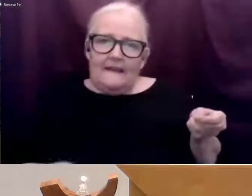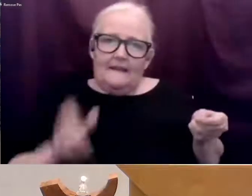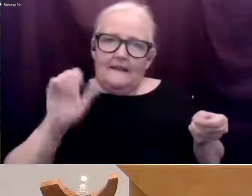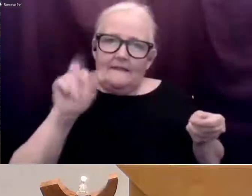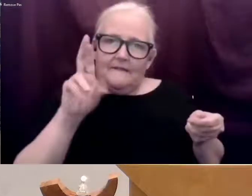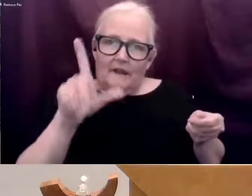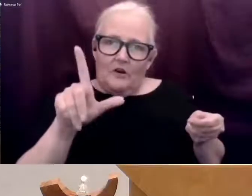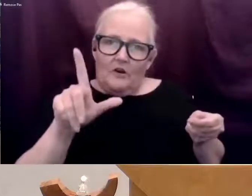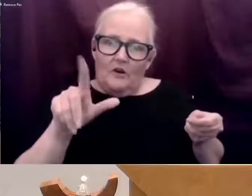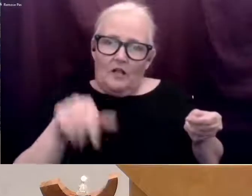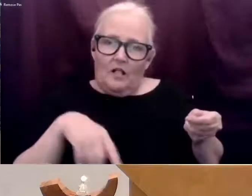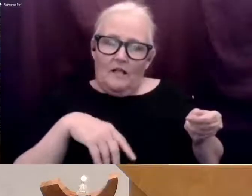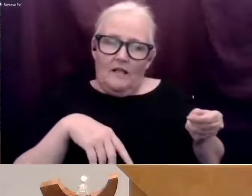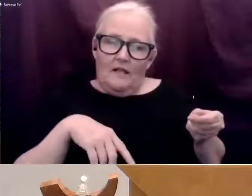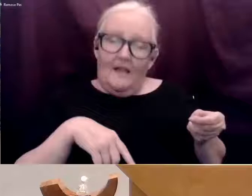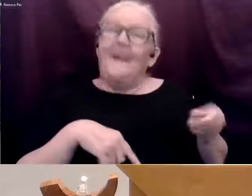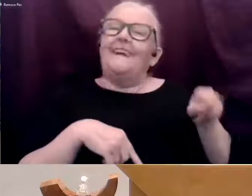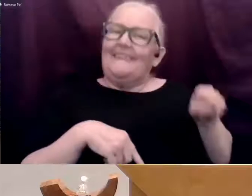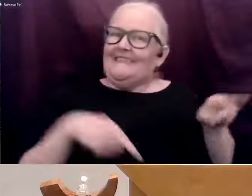same.